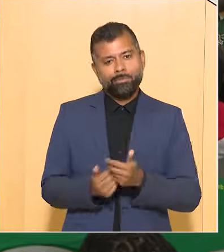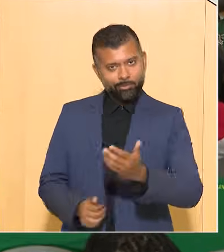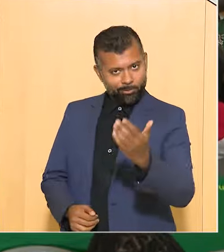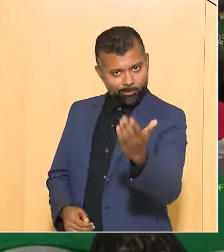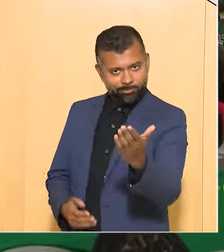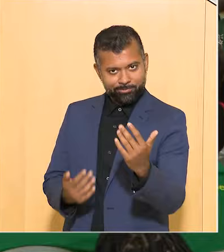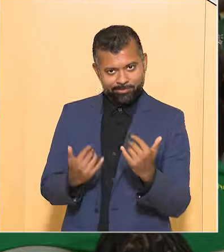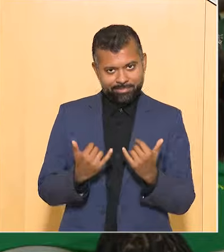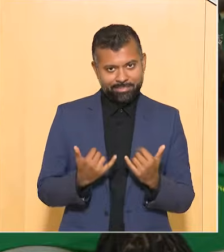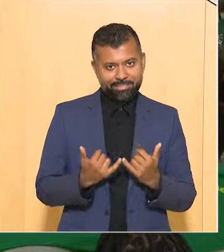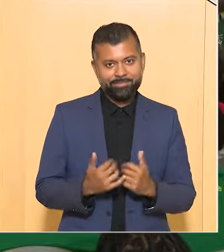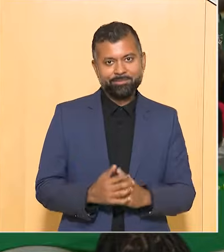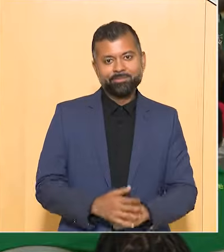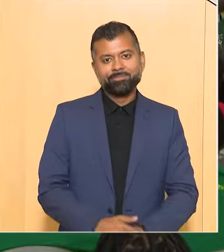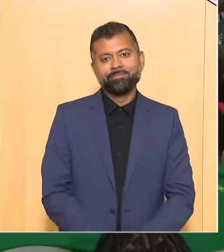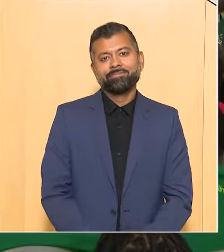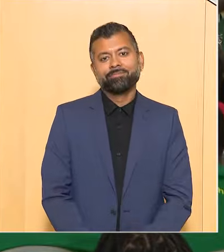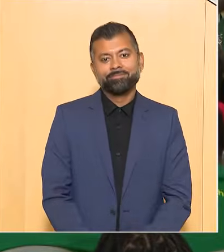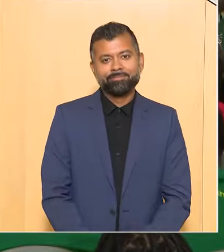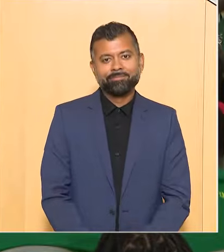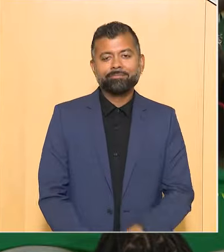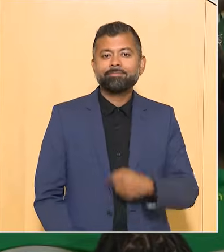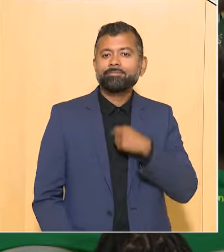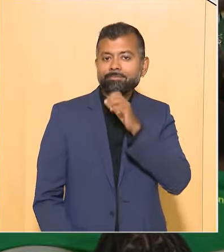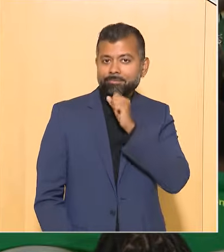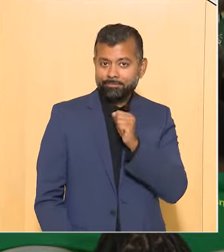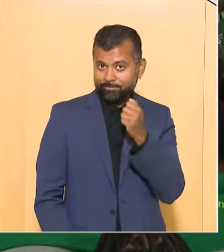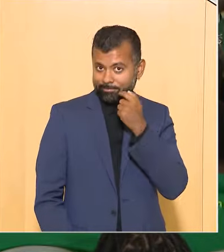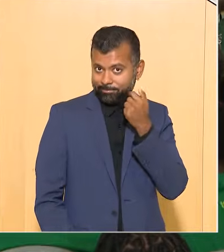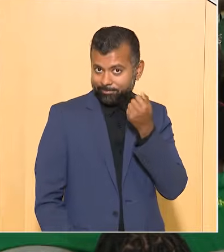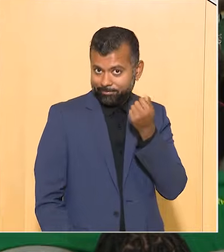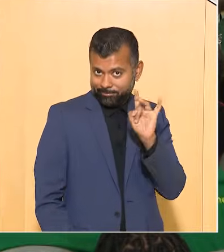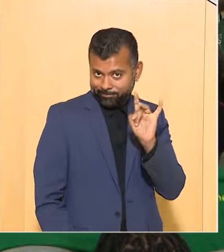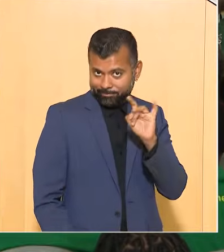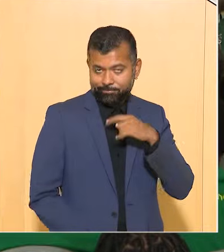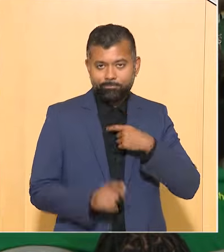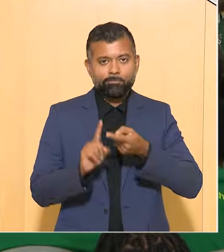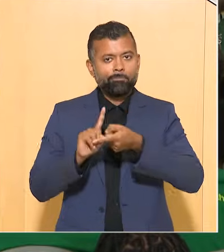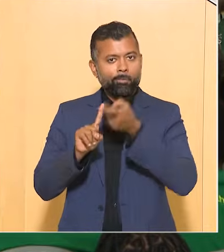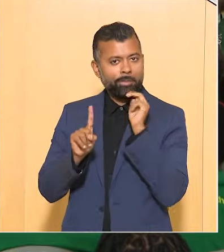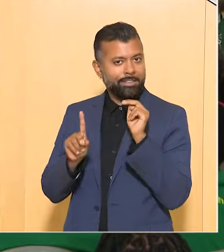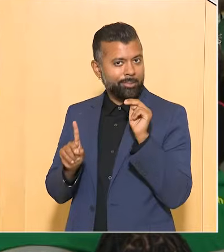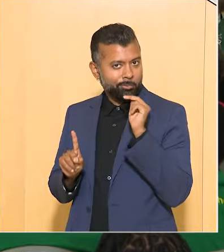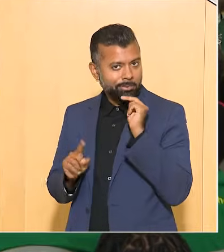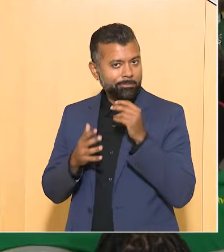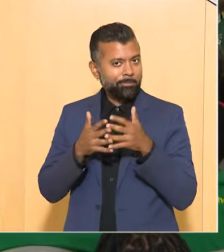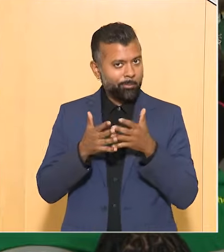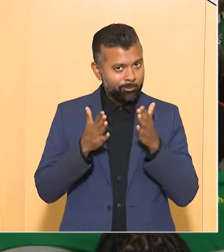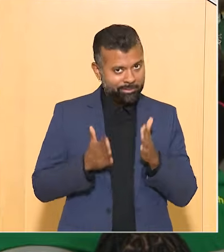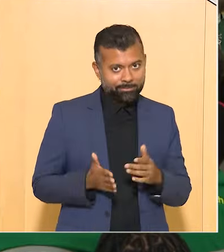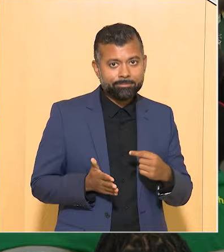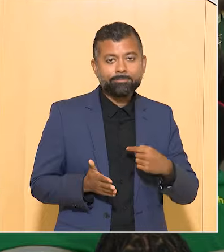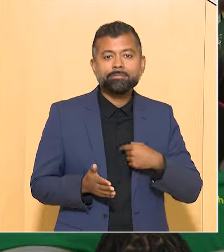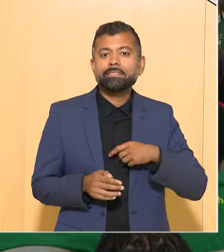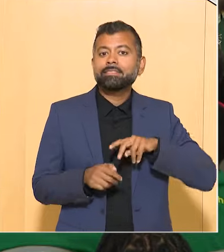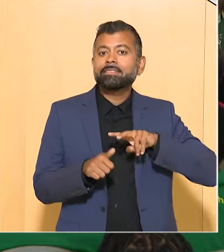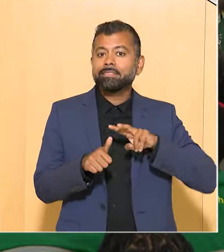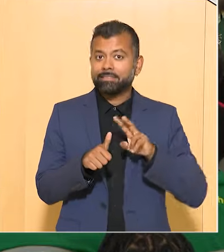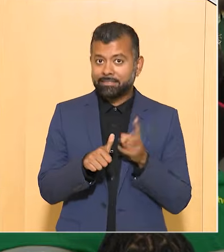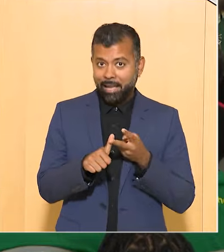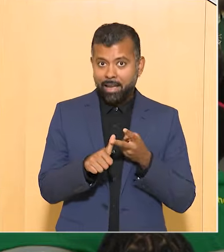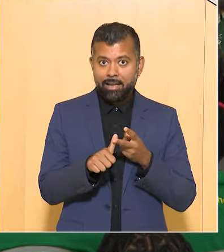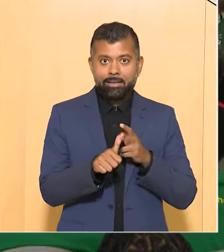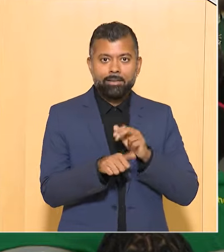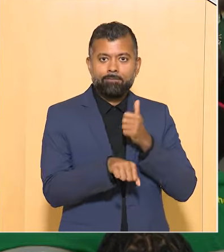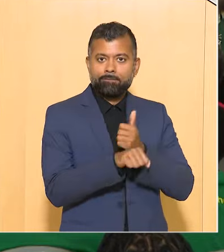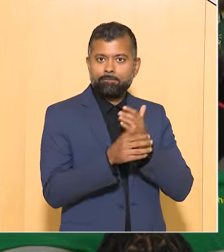I am 18 years old, a proud Nigerian American, and the second born of two set of twins. I recently graduated from St. Jerome Institute